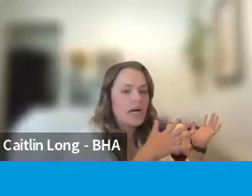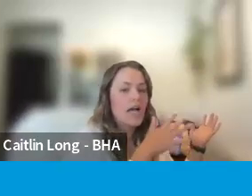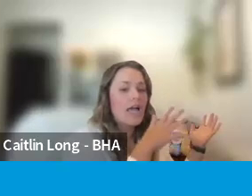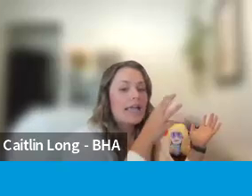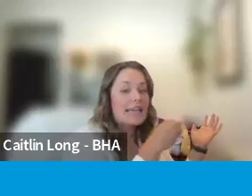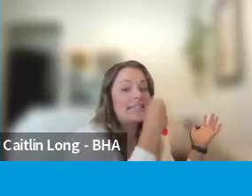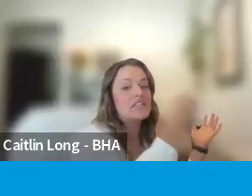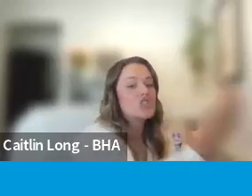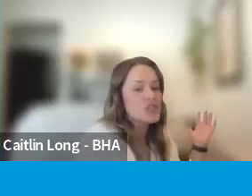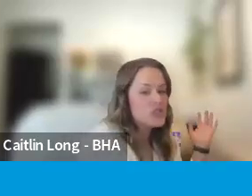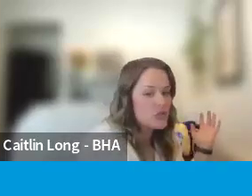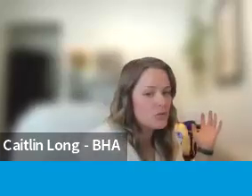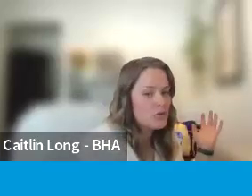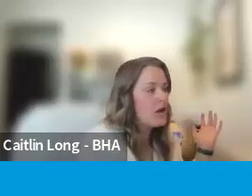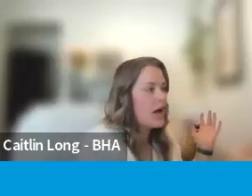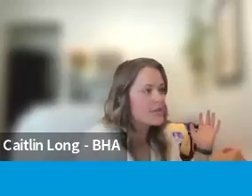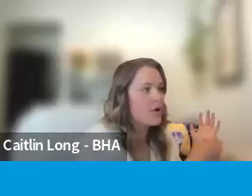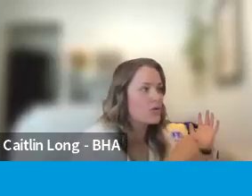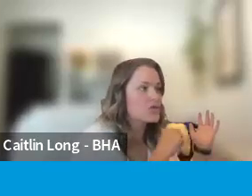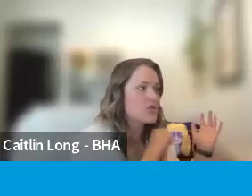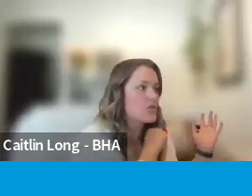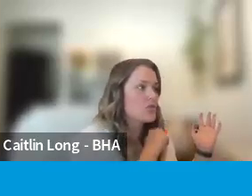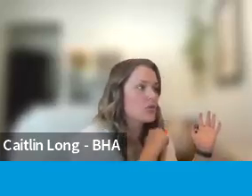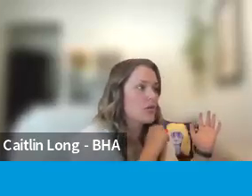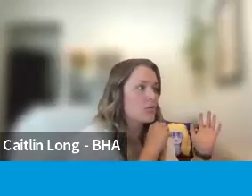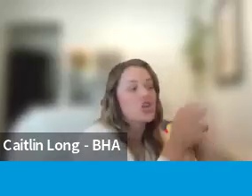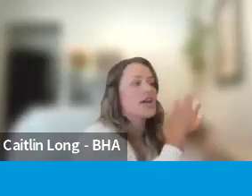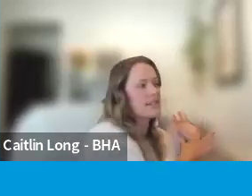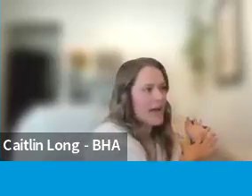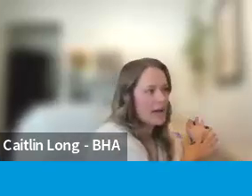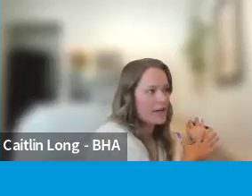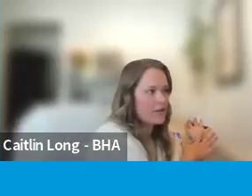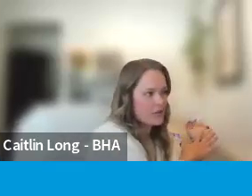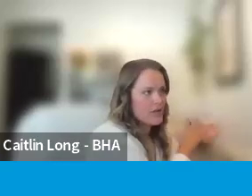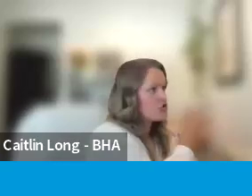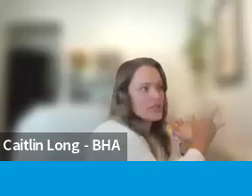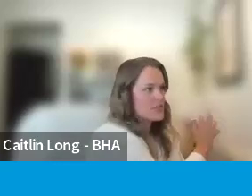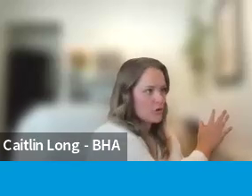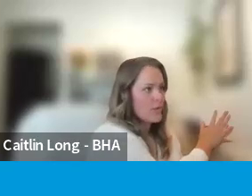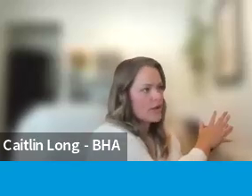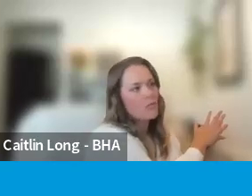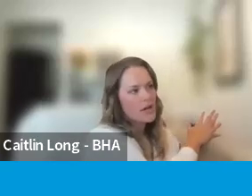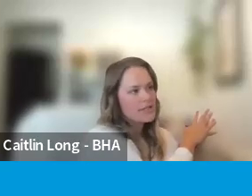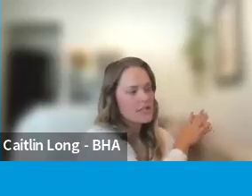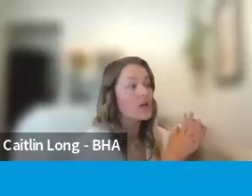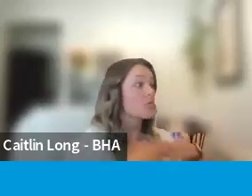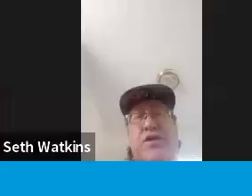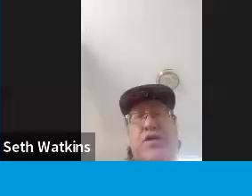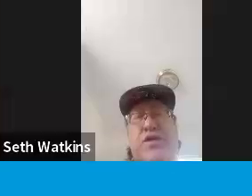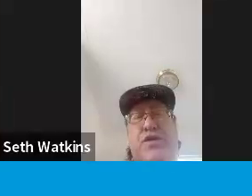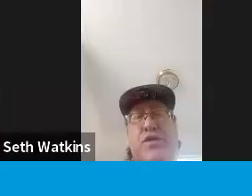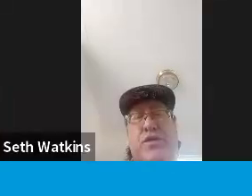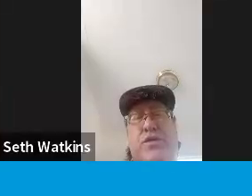it's more in addition to, as opposed to just that, just the rulemaking process.